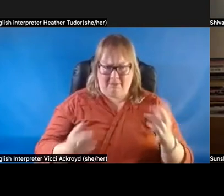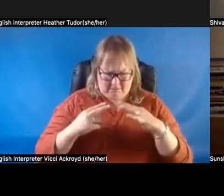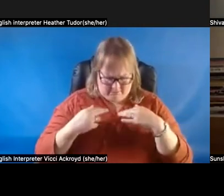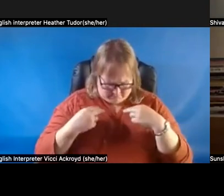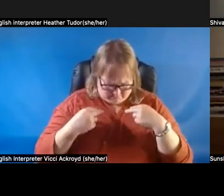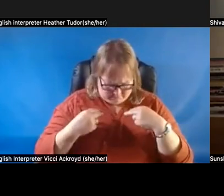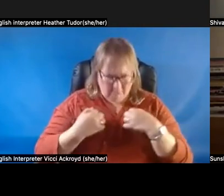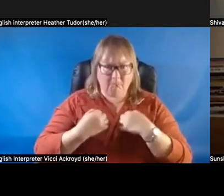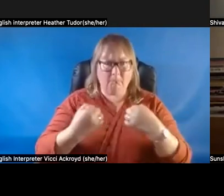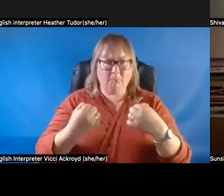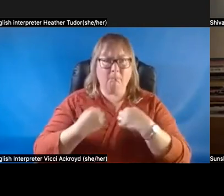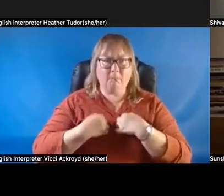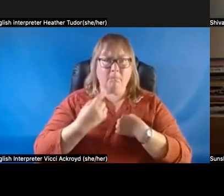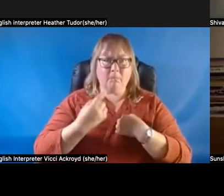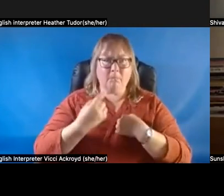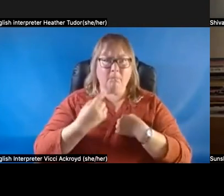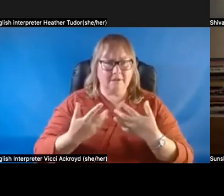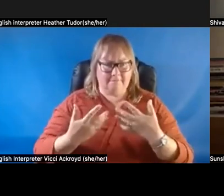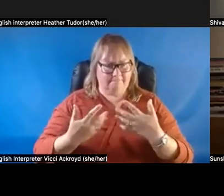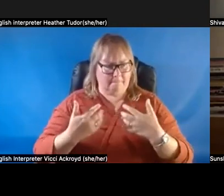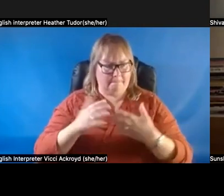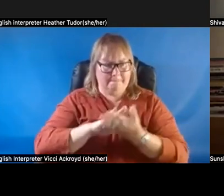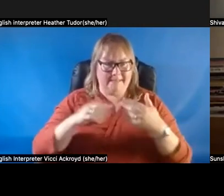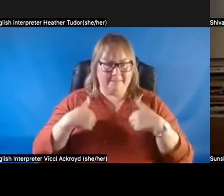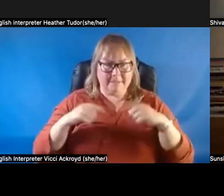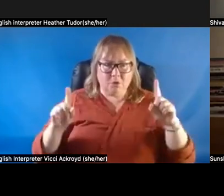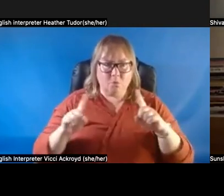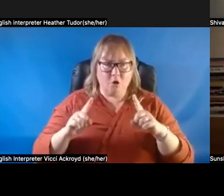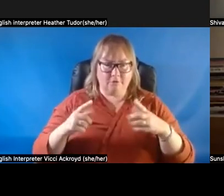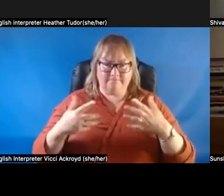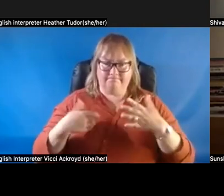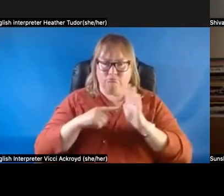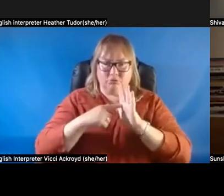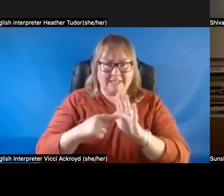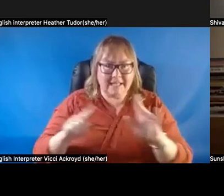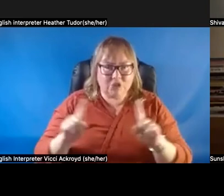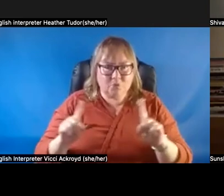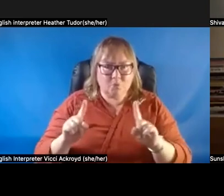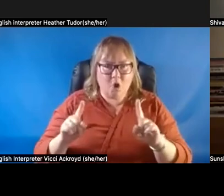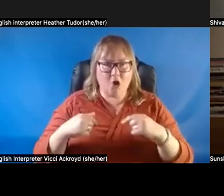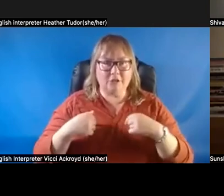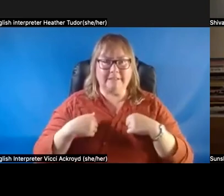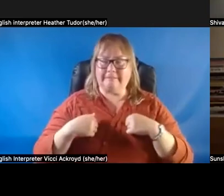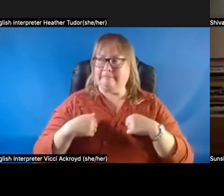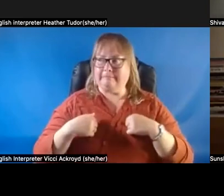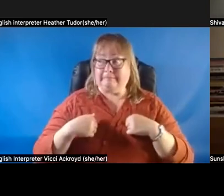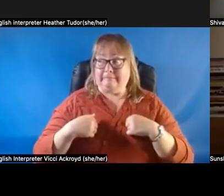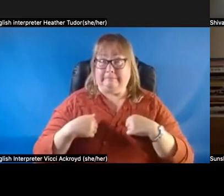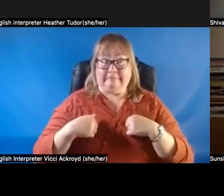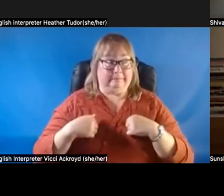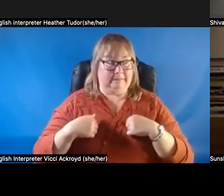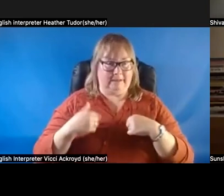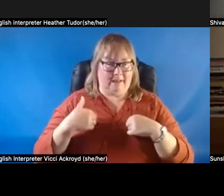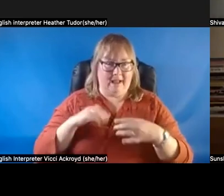well, how should I carry myself and present myself to people? And, you know, where do I like stand within the